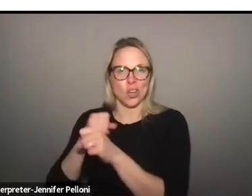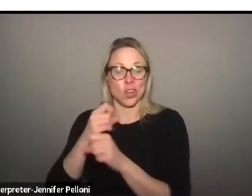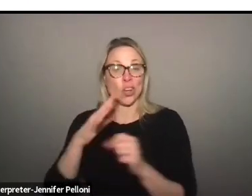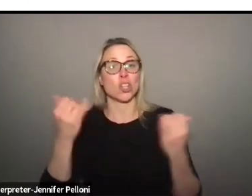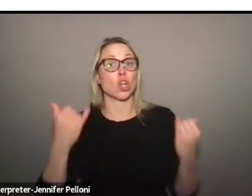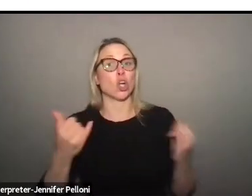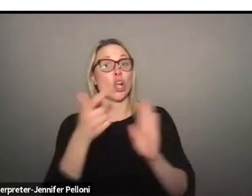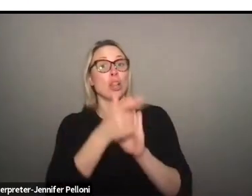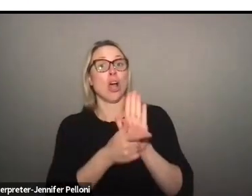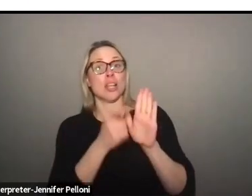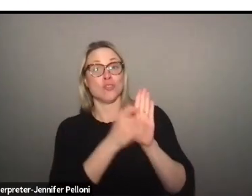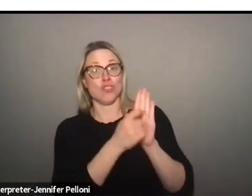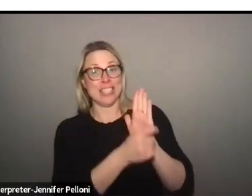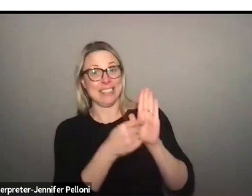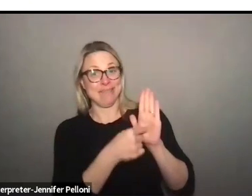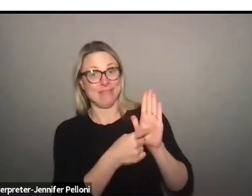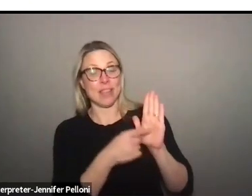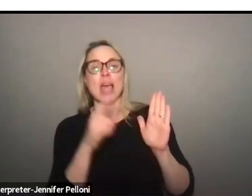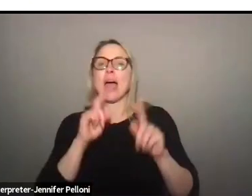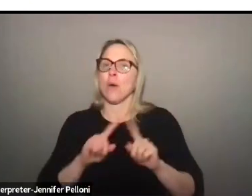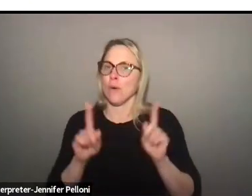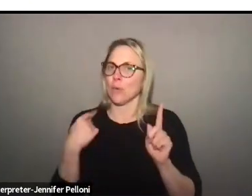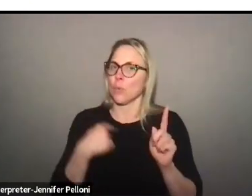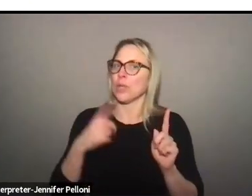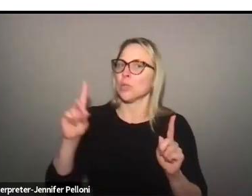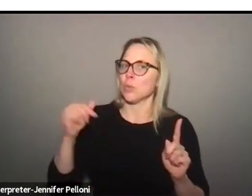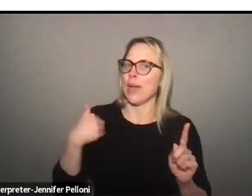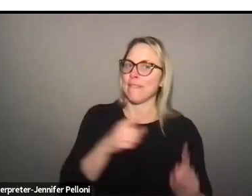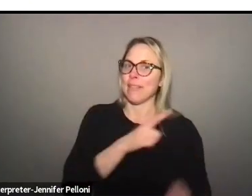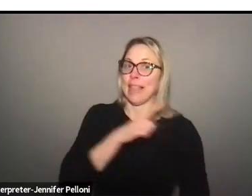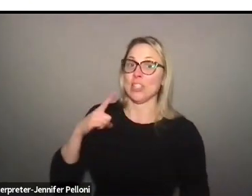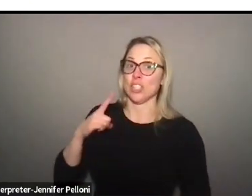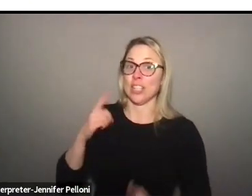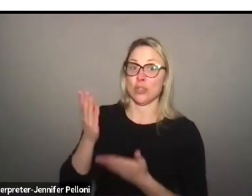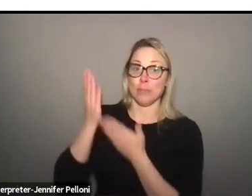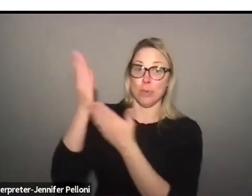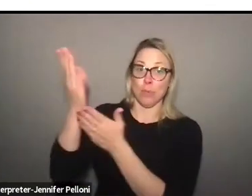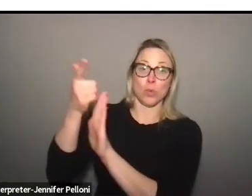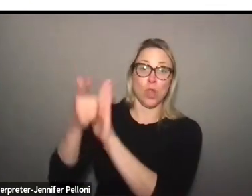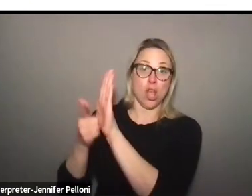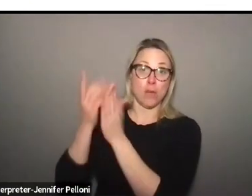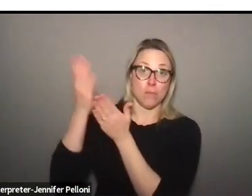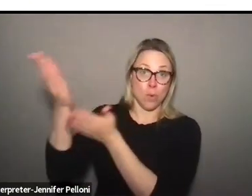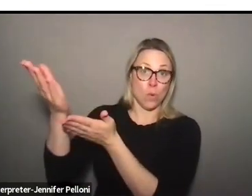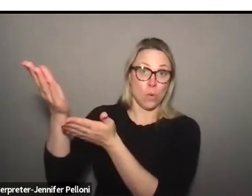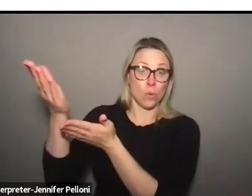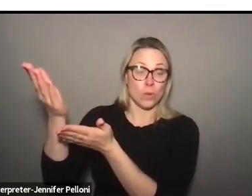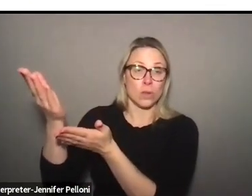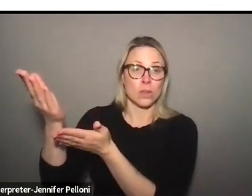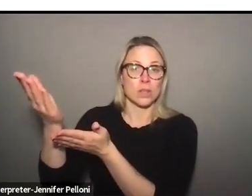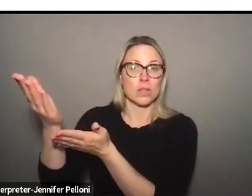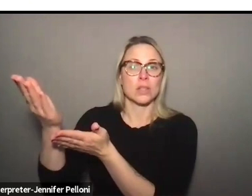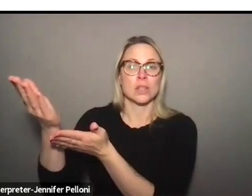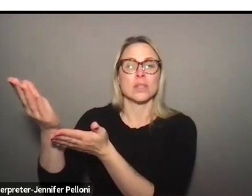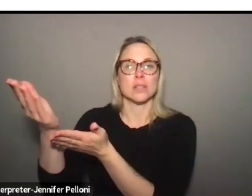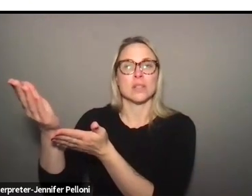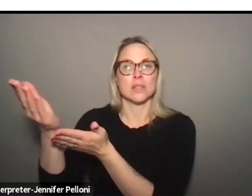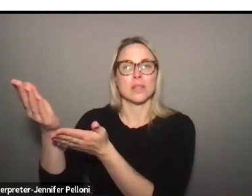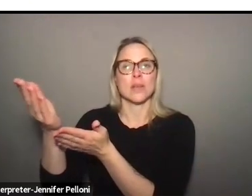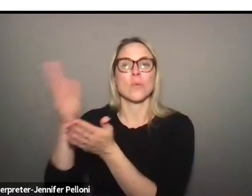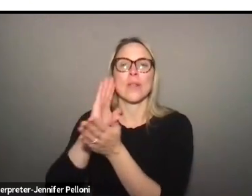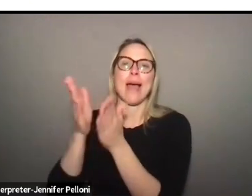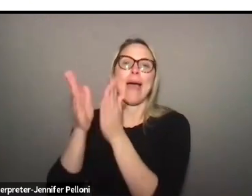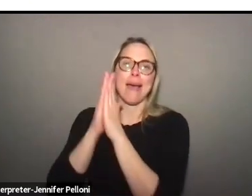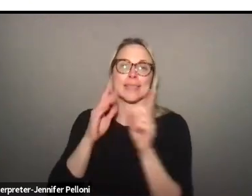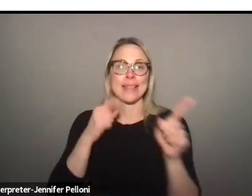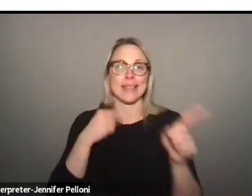written. However, we do have legislation being proposed that's going to ask that